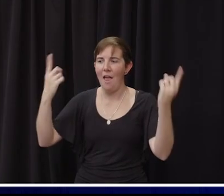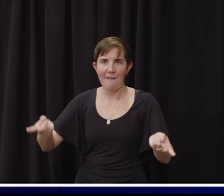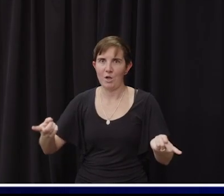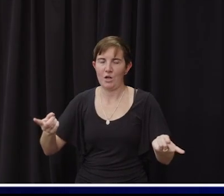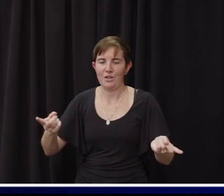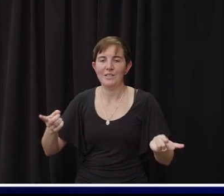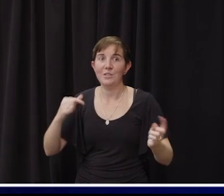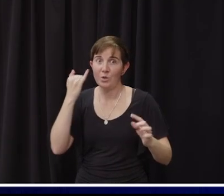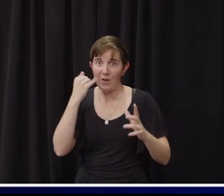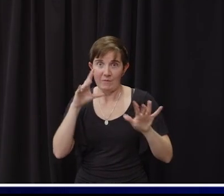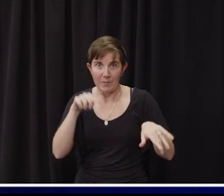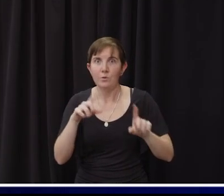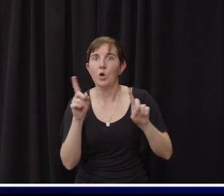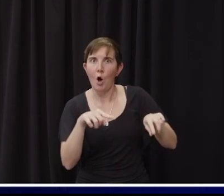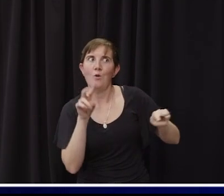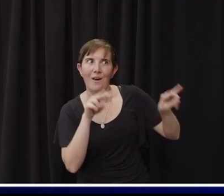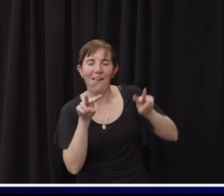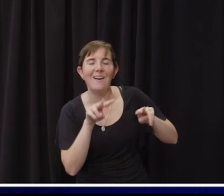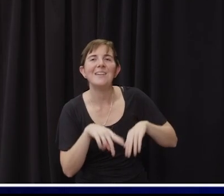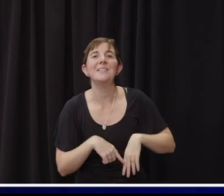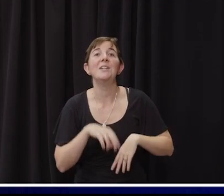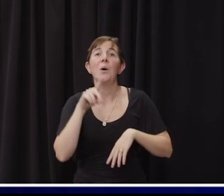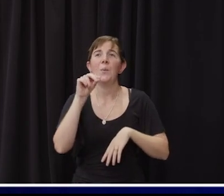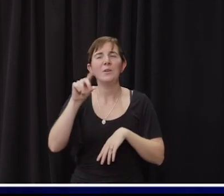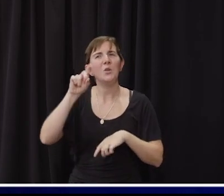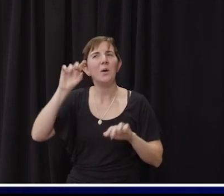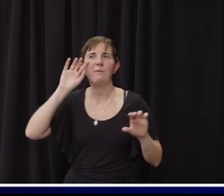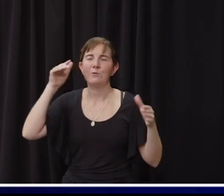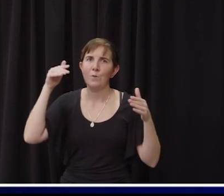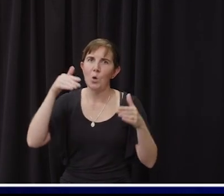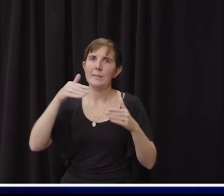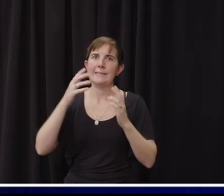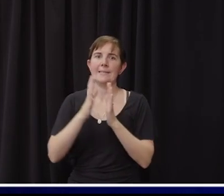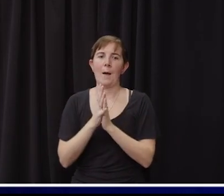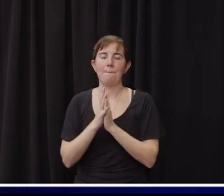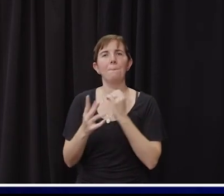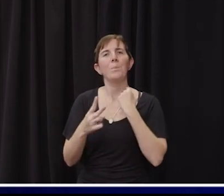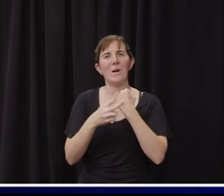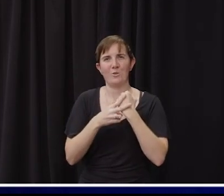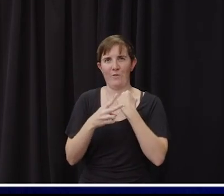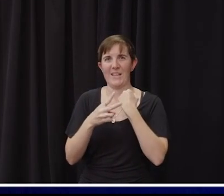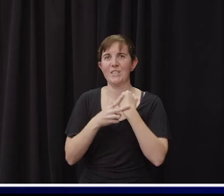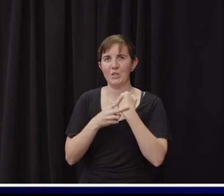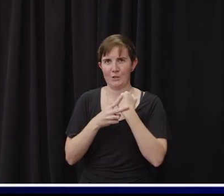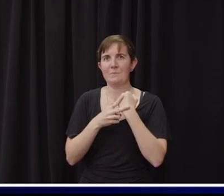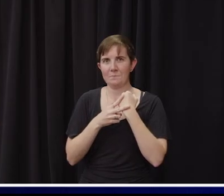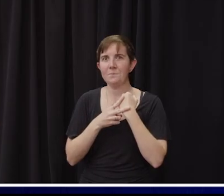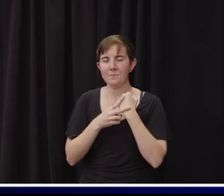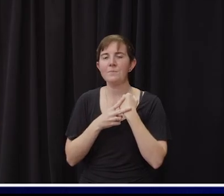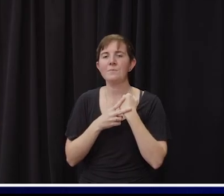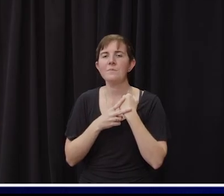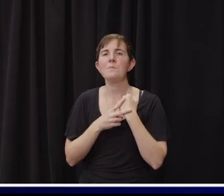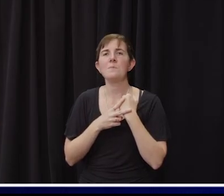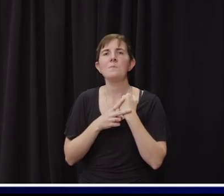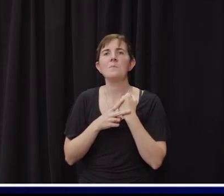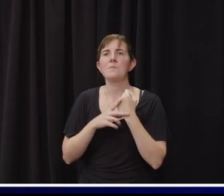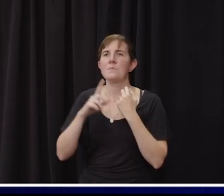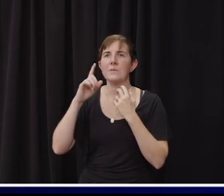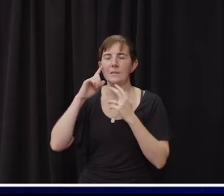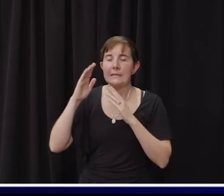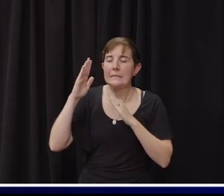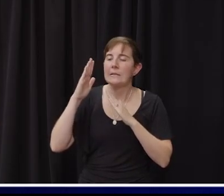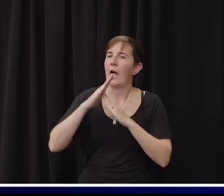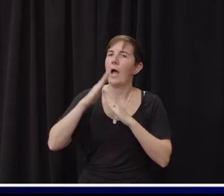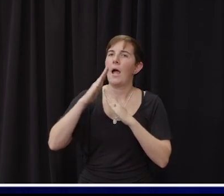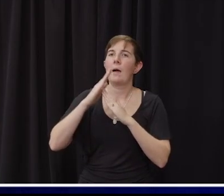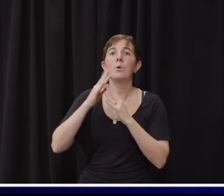out. We do have to focus on preservation when above grade. So we